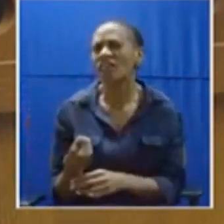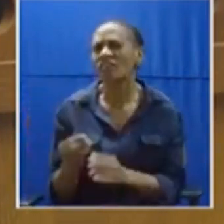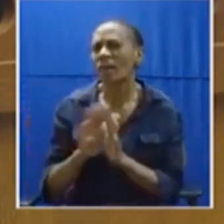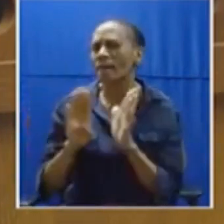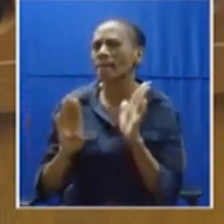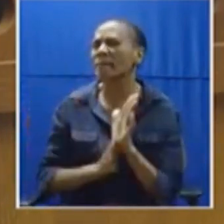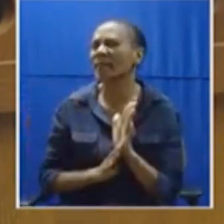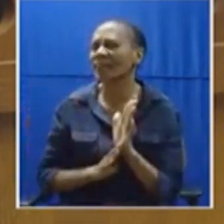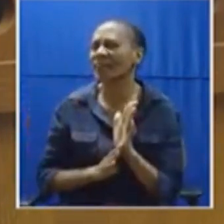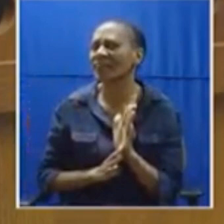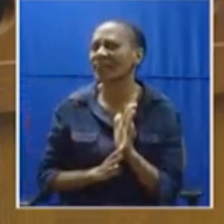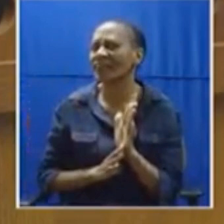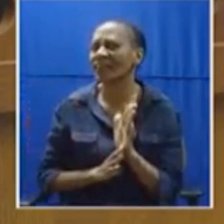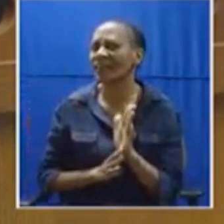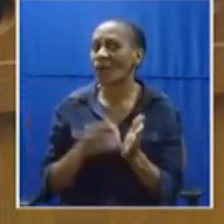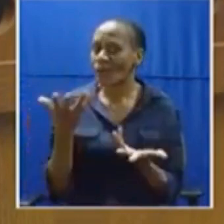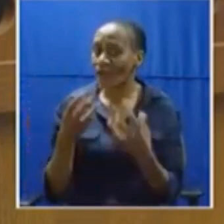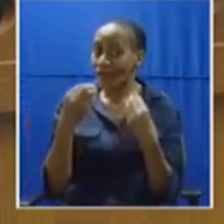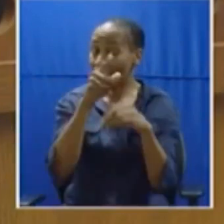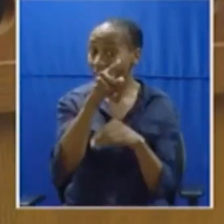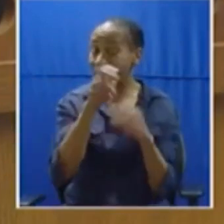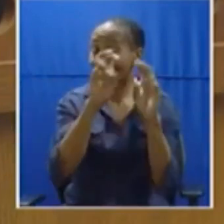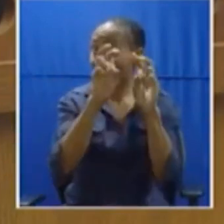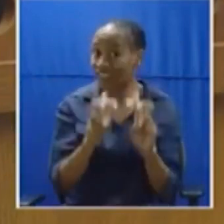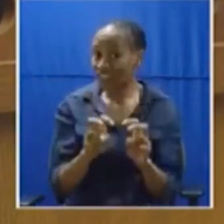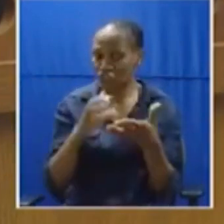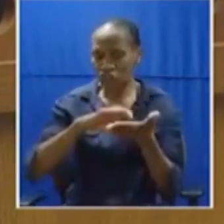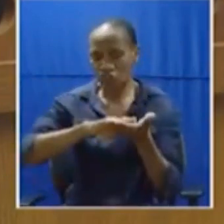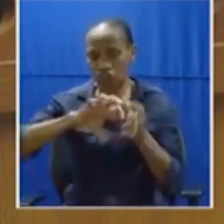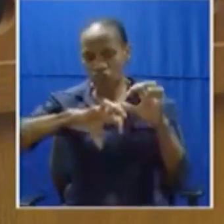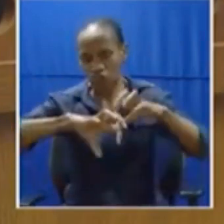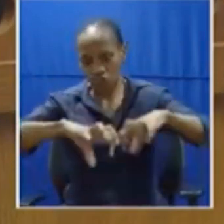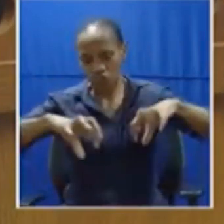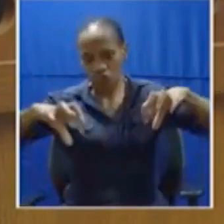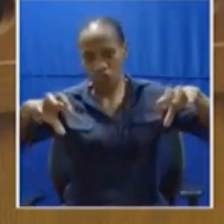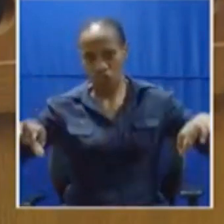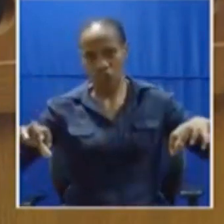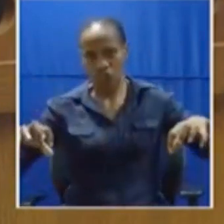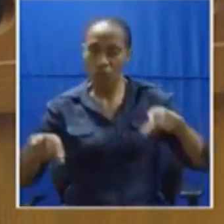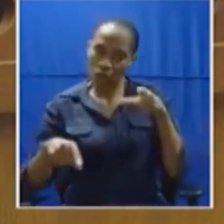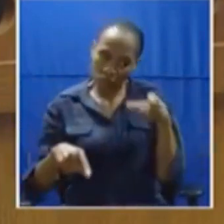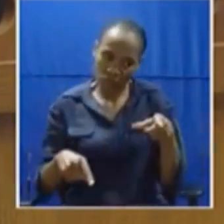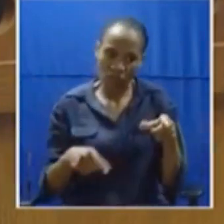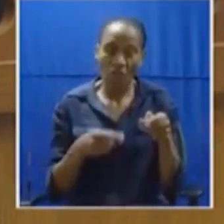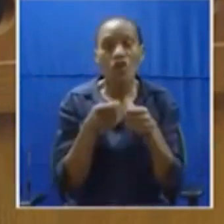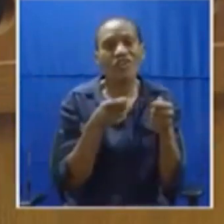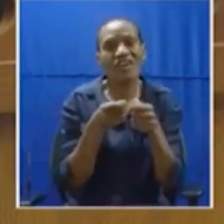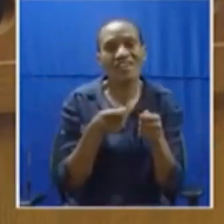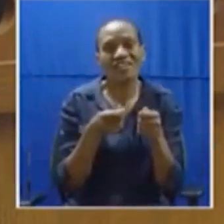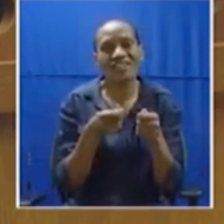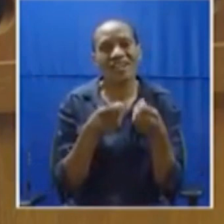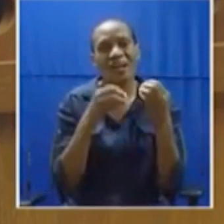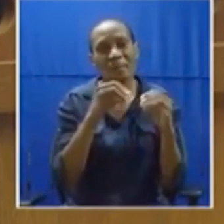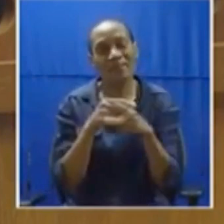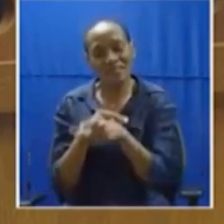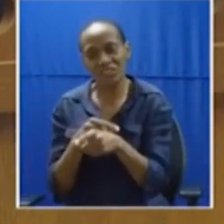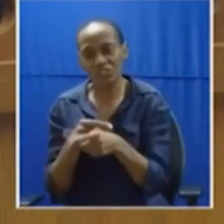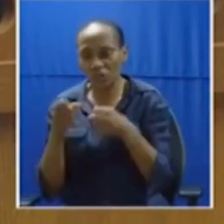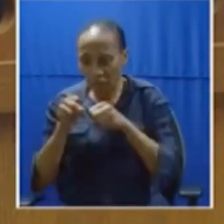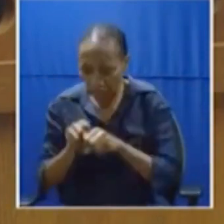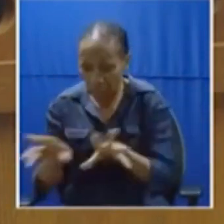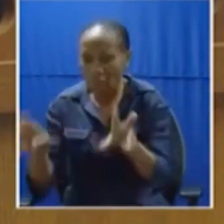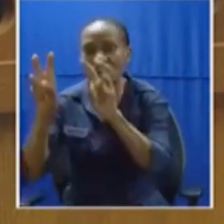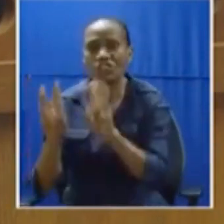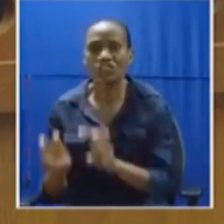into 2 separate entities, a generation entity and a distribution transmission entity. The generation entity will